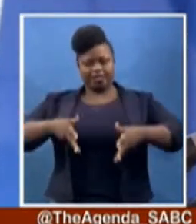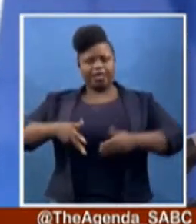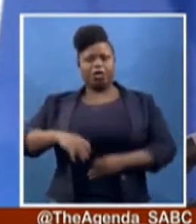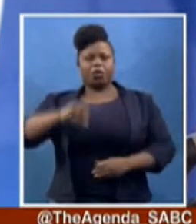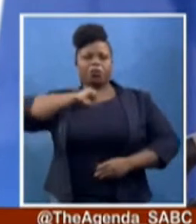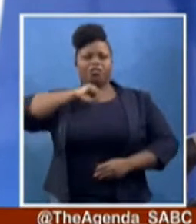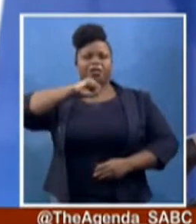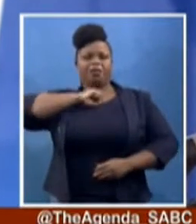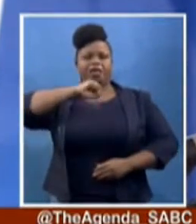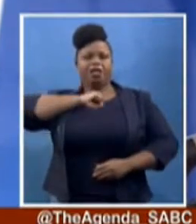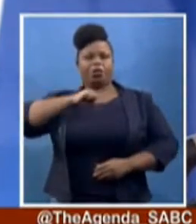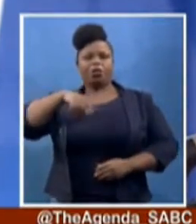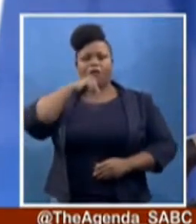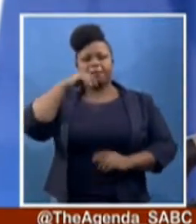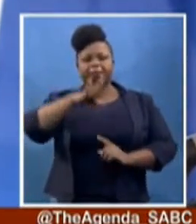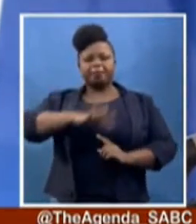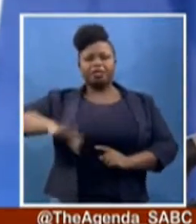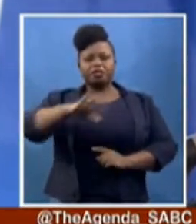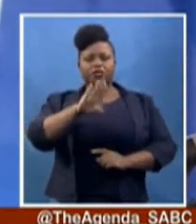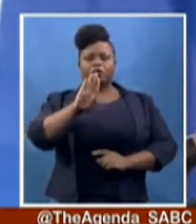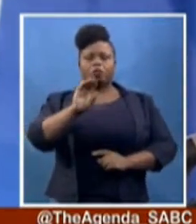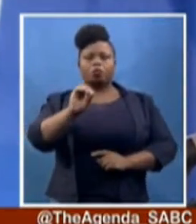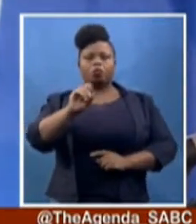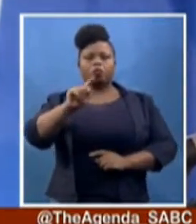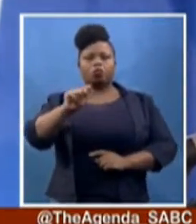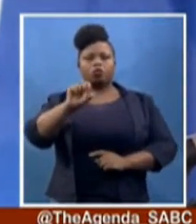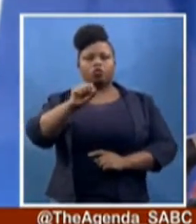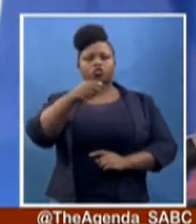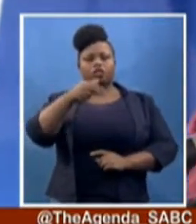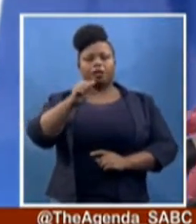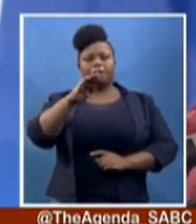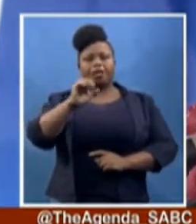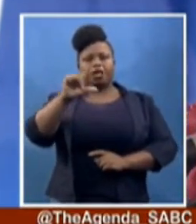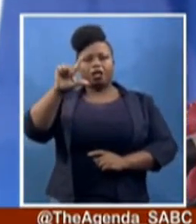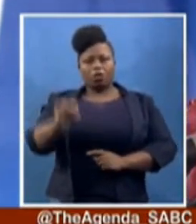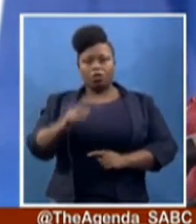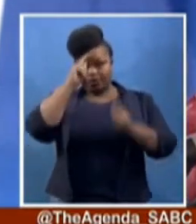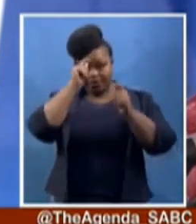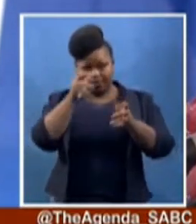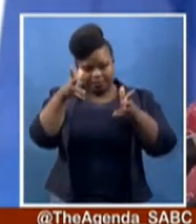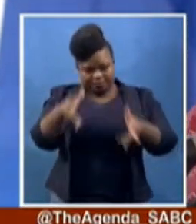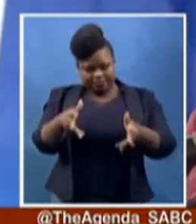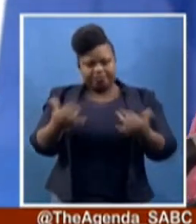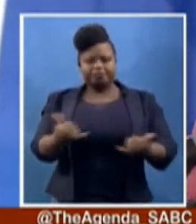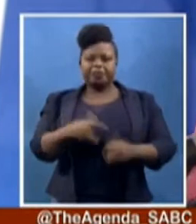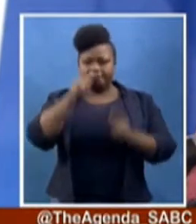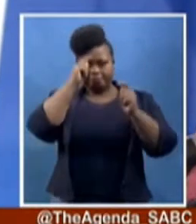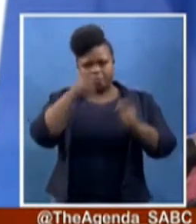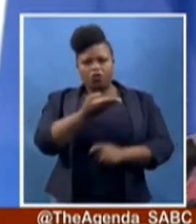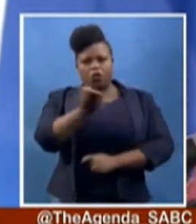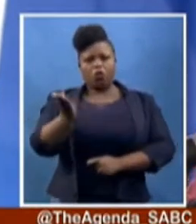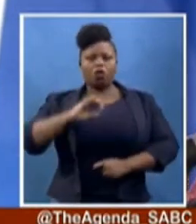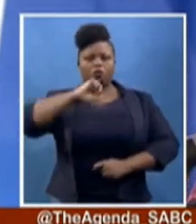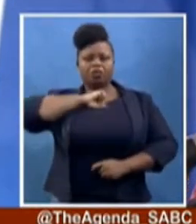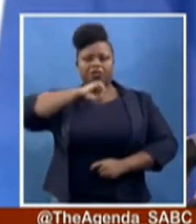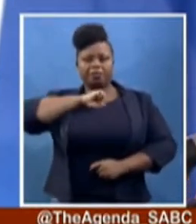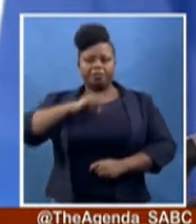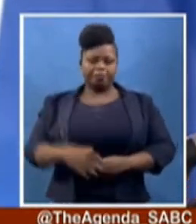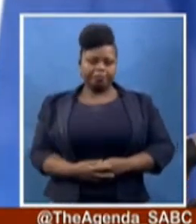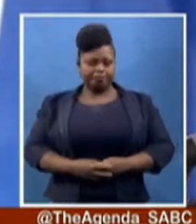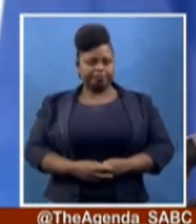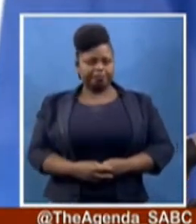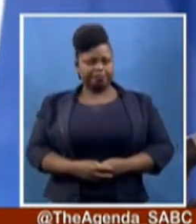kajeno, dumelang. Let me start by extending my